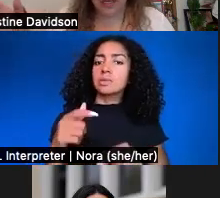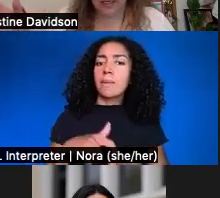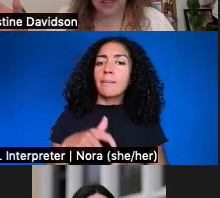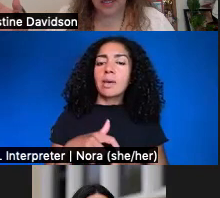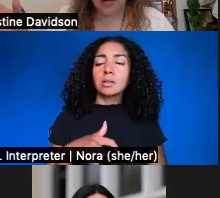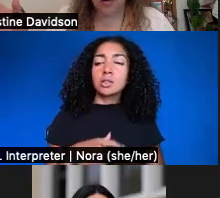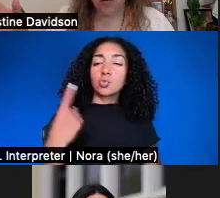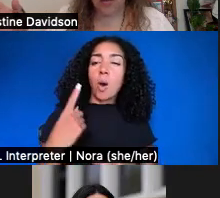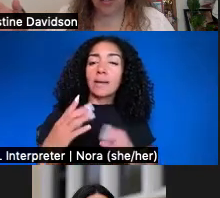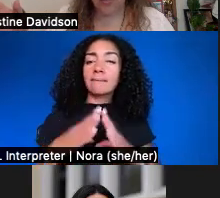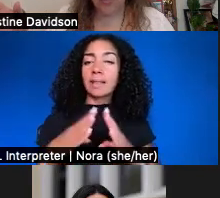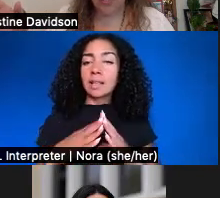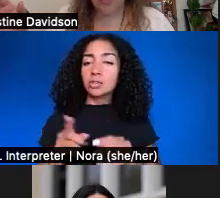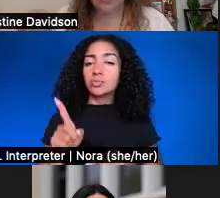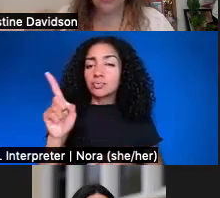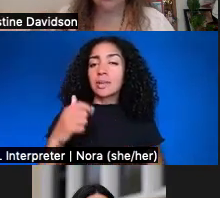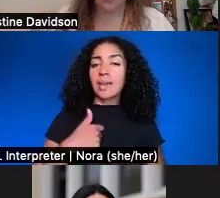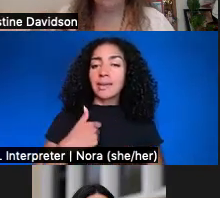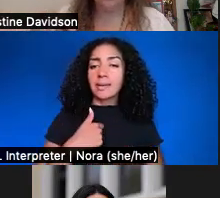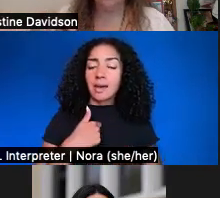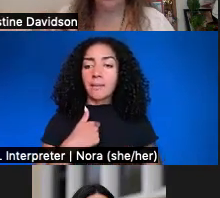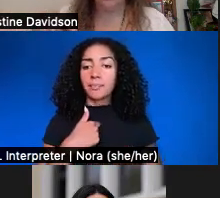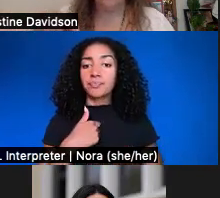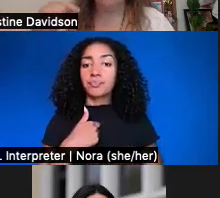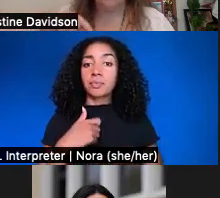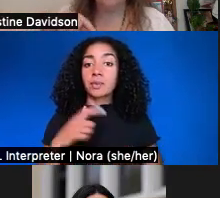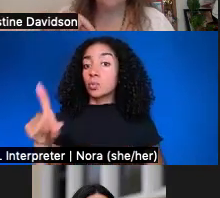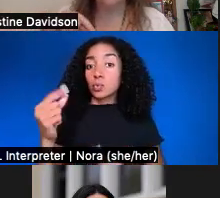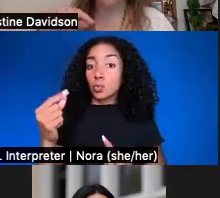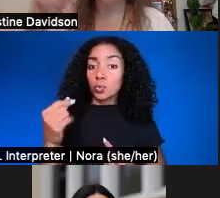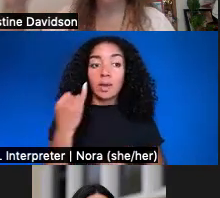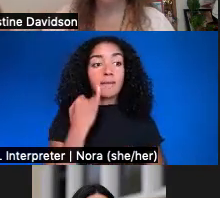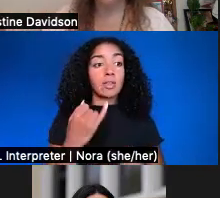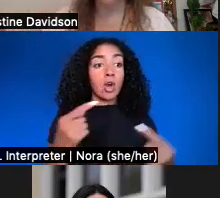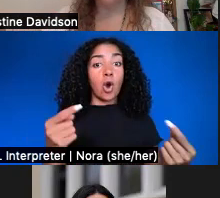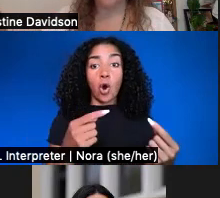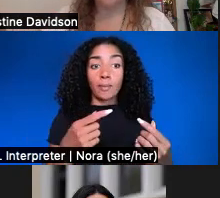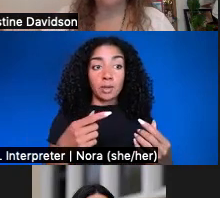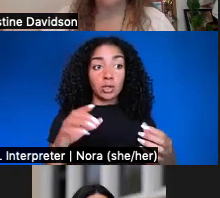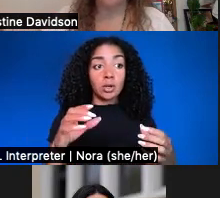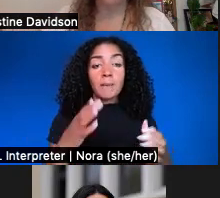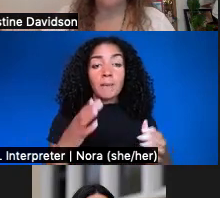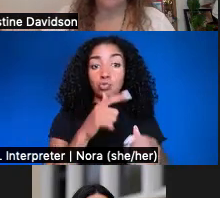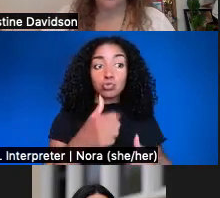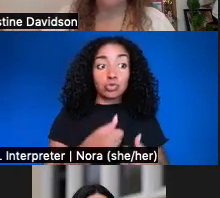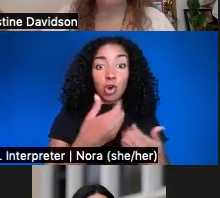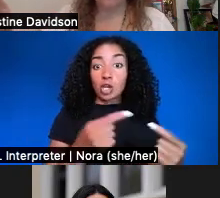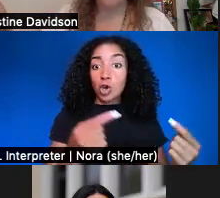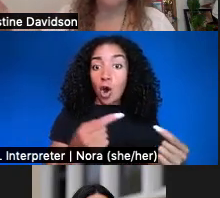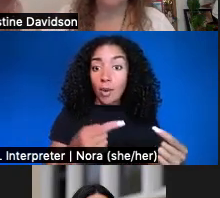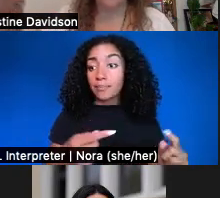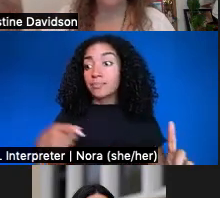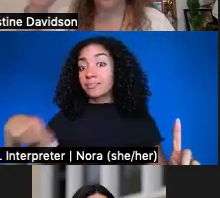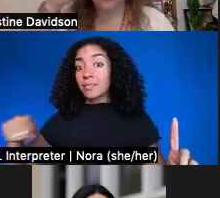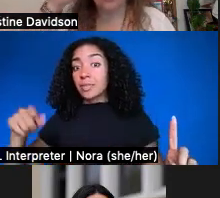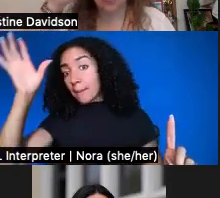village up in Canada where they take the harm doer, the men take the harm doer out to an island on Rainy Lake. Rainy